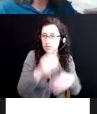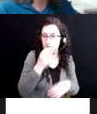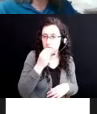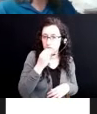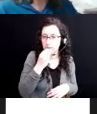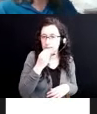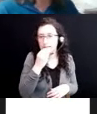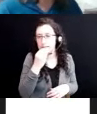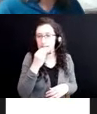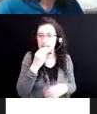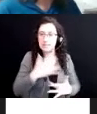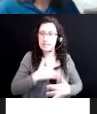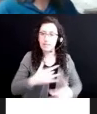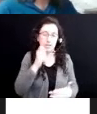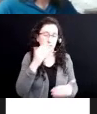ends up badly